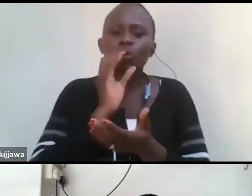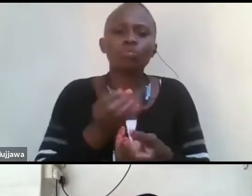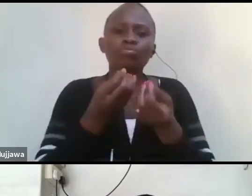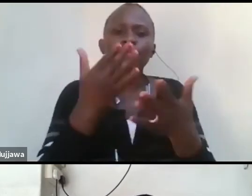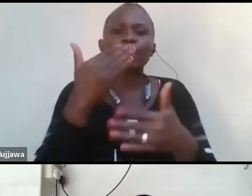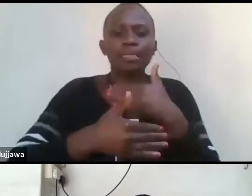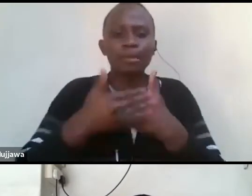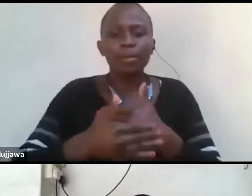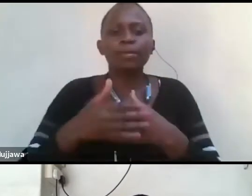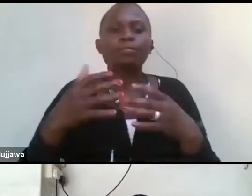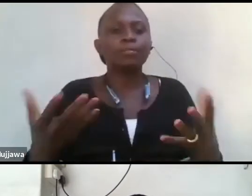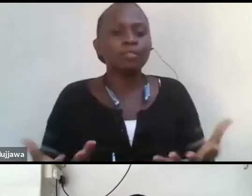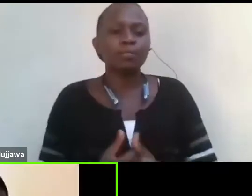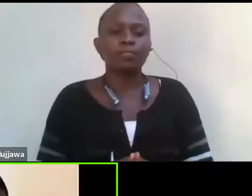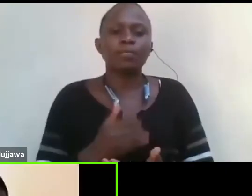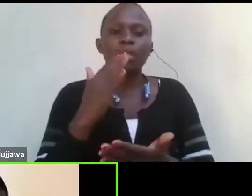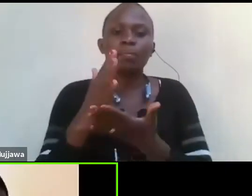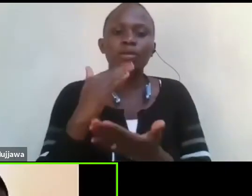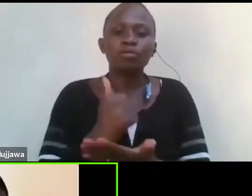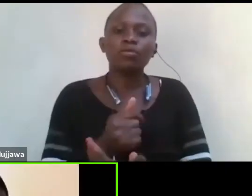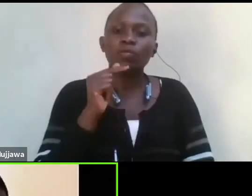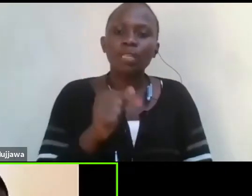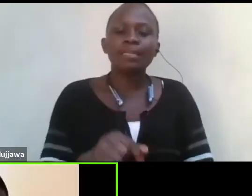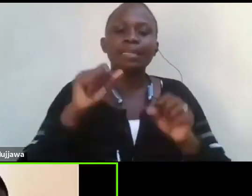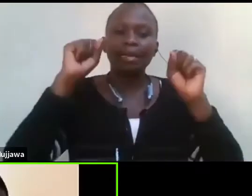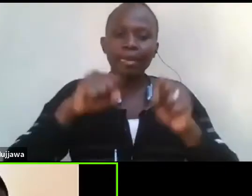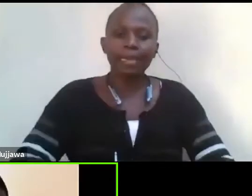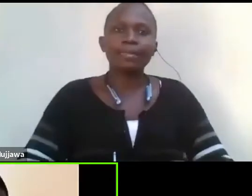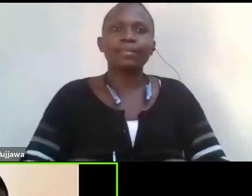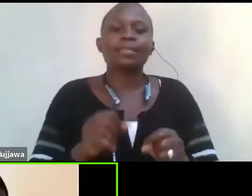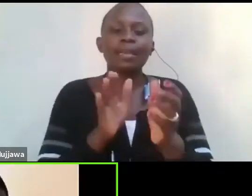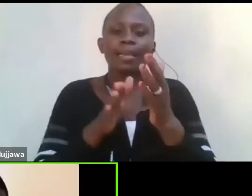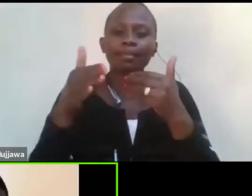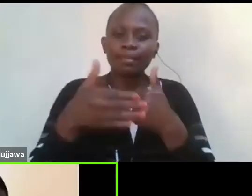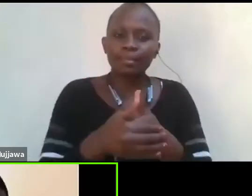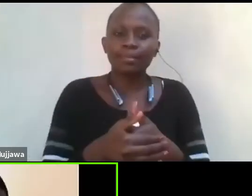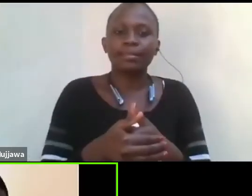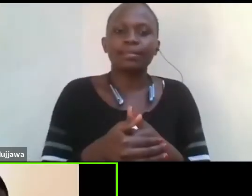because of this, they are now able to access